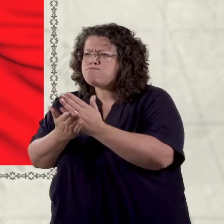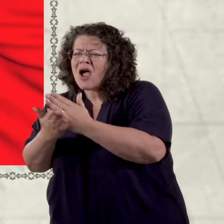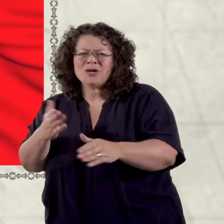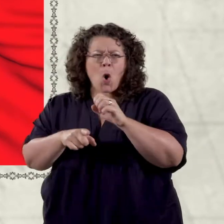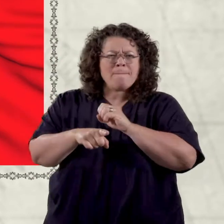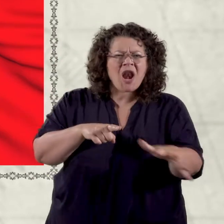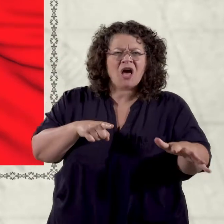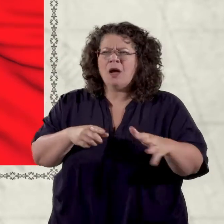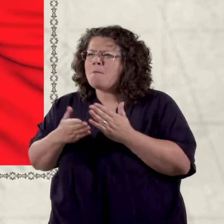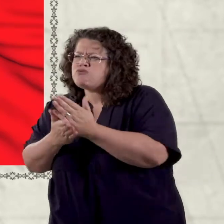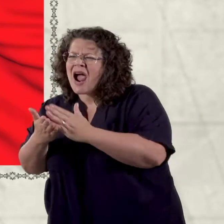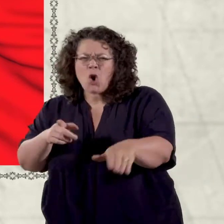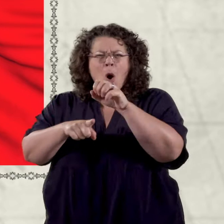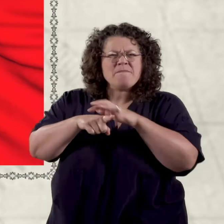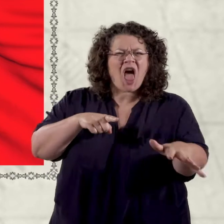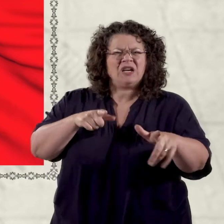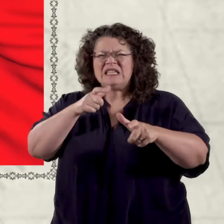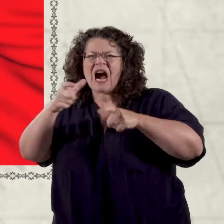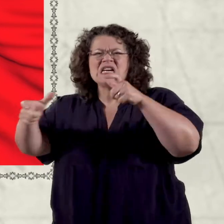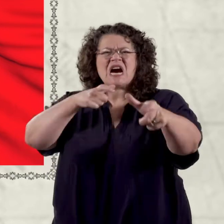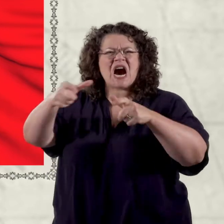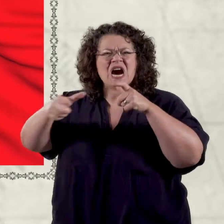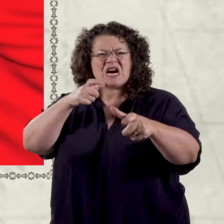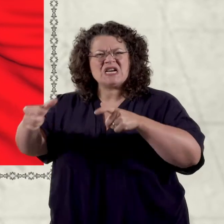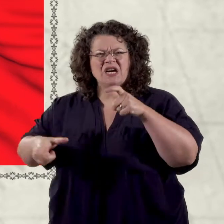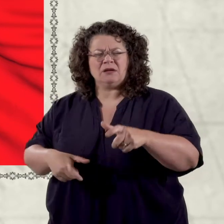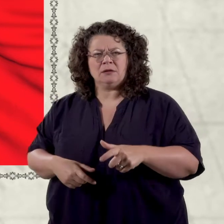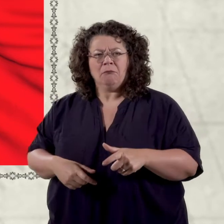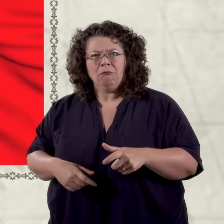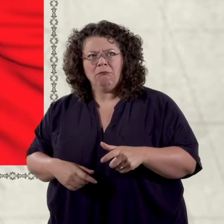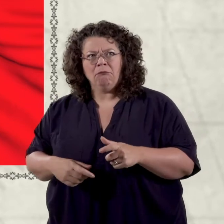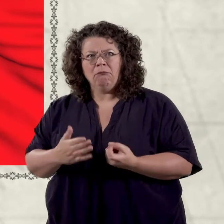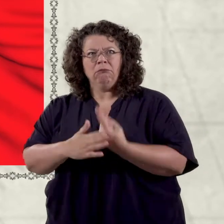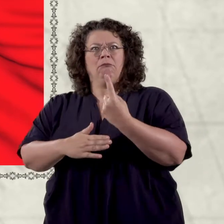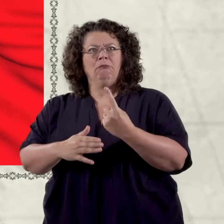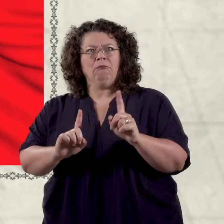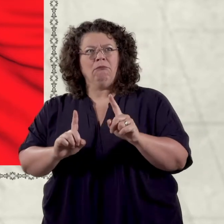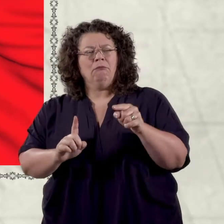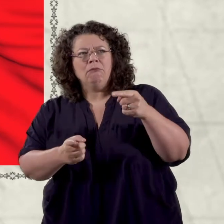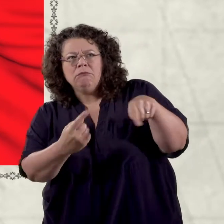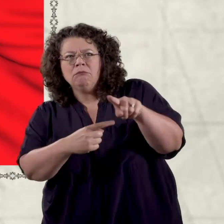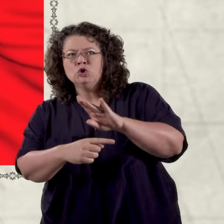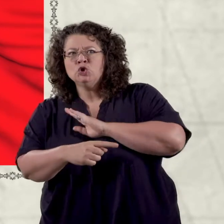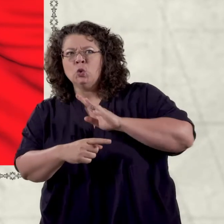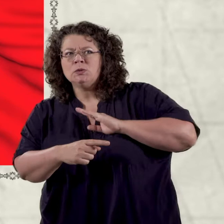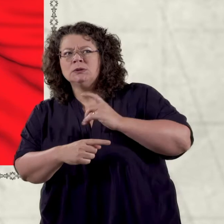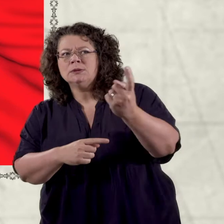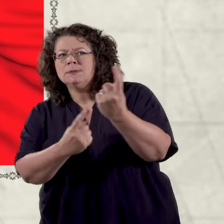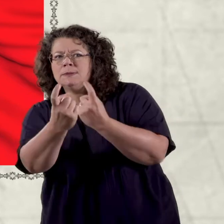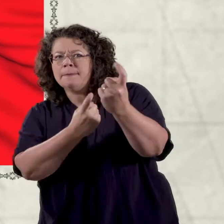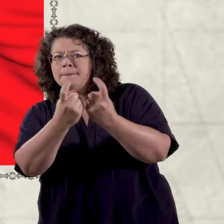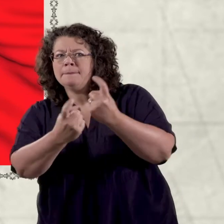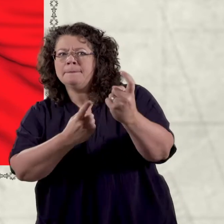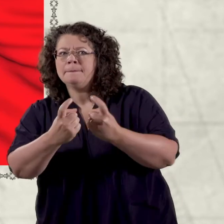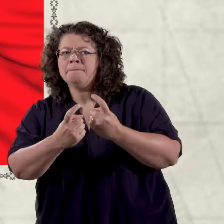blood, bara neu waed. Suddenly soldiers start turning up at the protest.